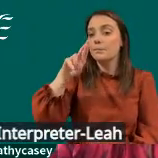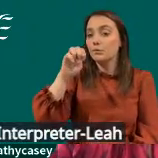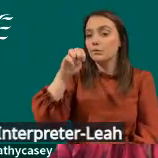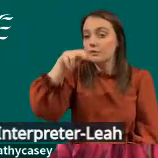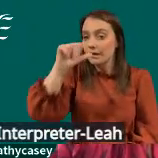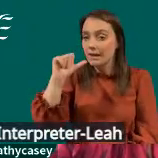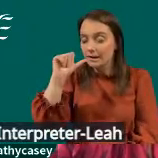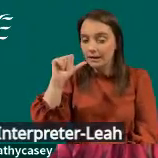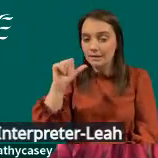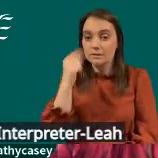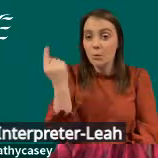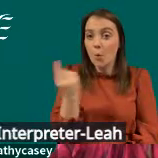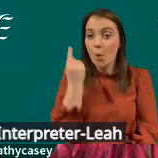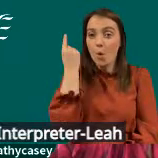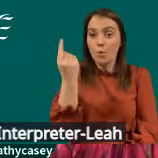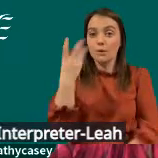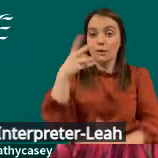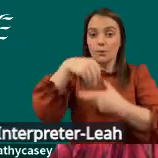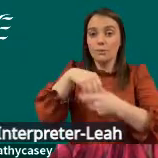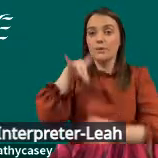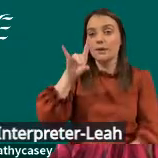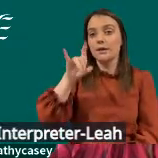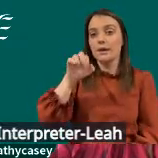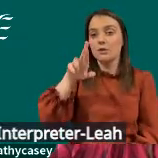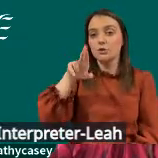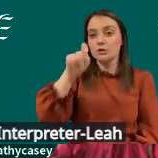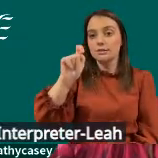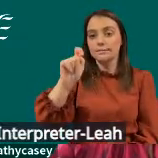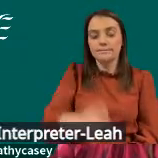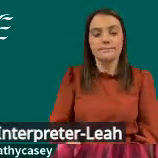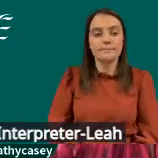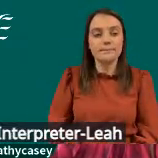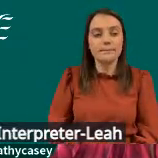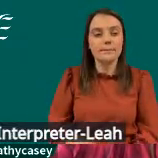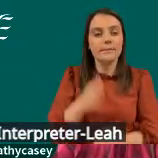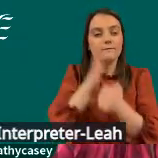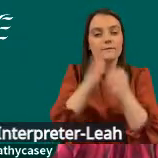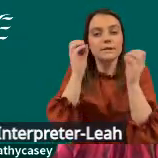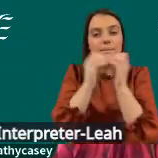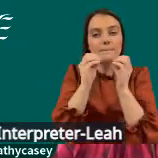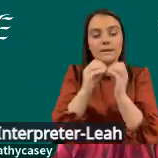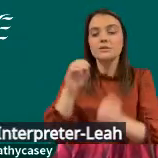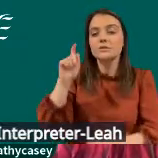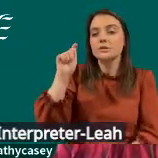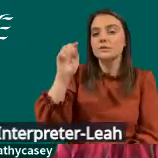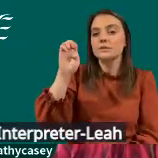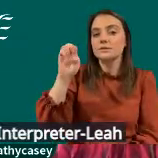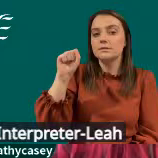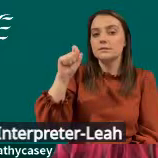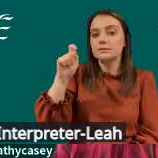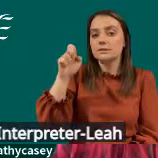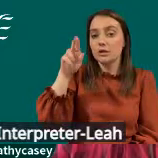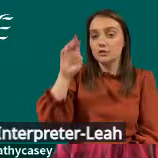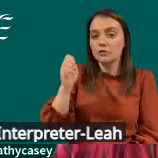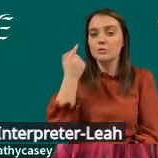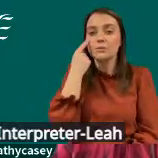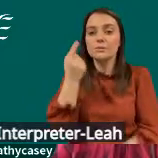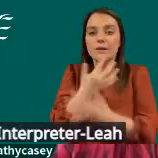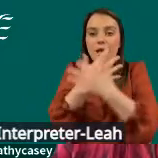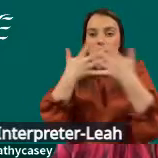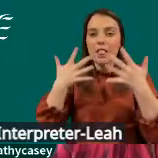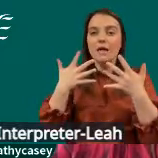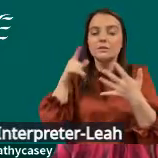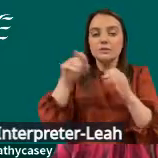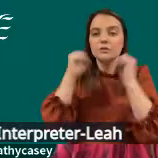that's licensed as part of HRT. I mentioned testosterone because it's out there a lot on social media as